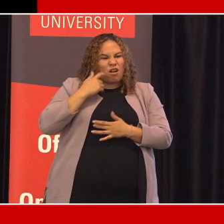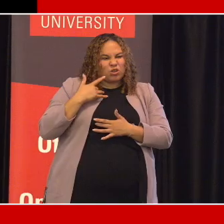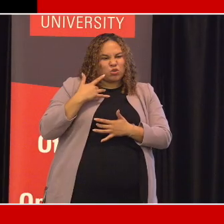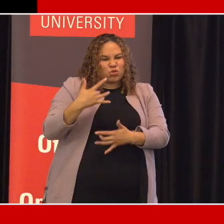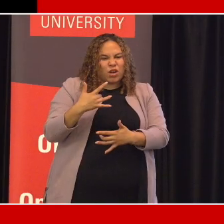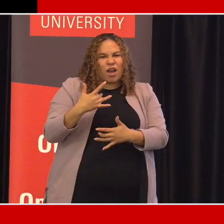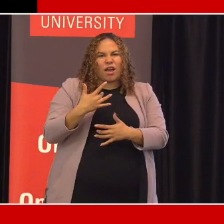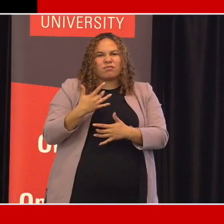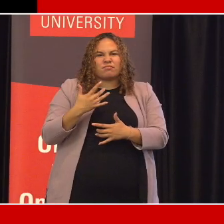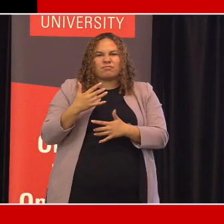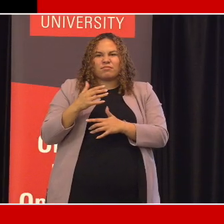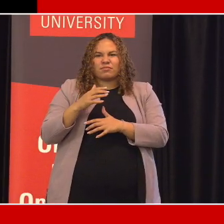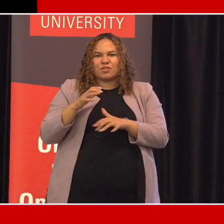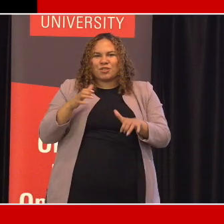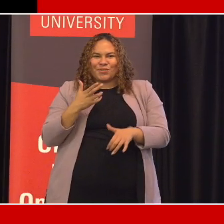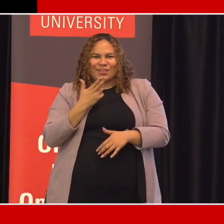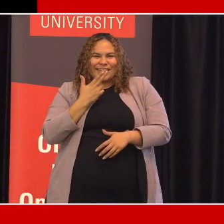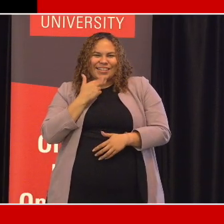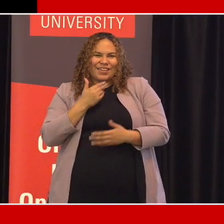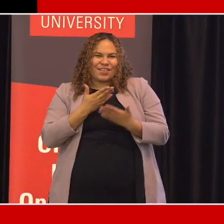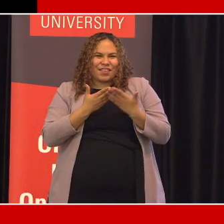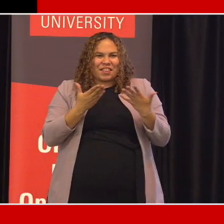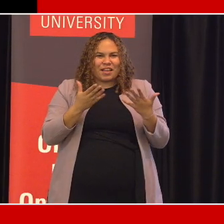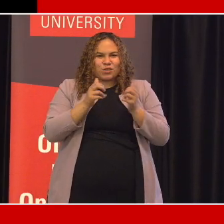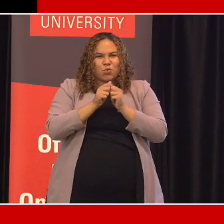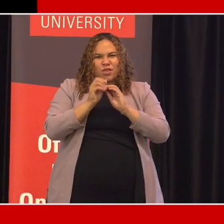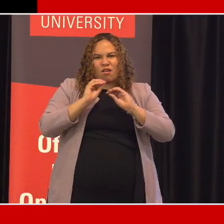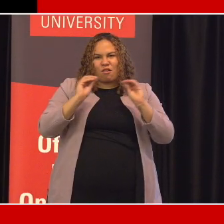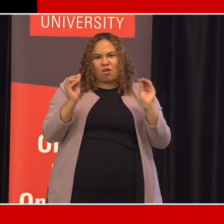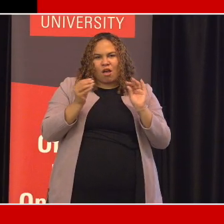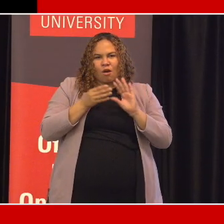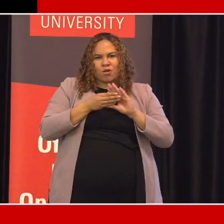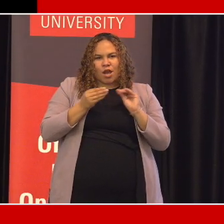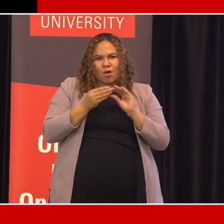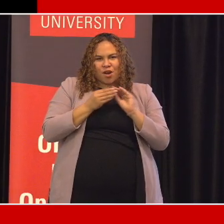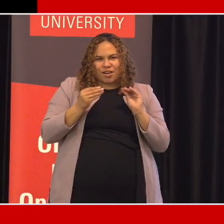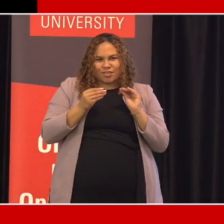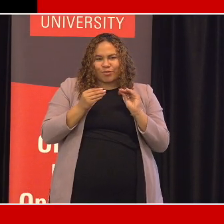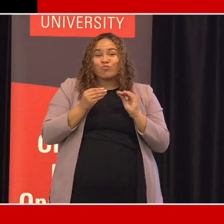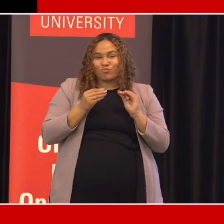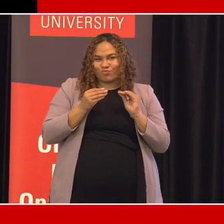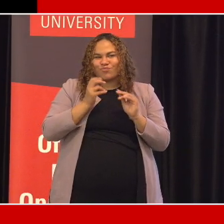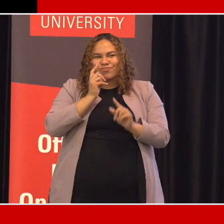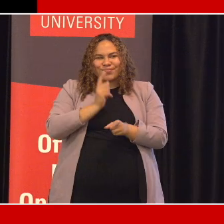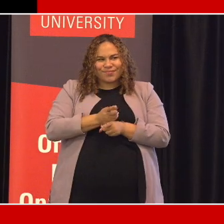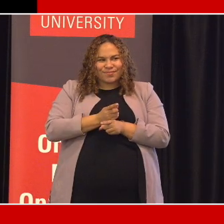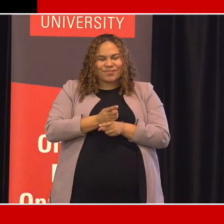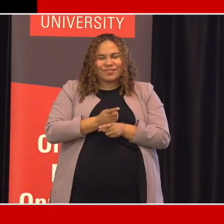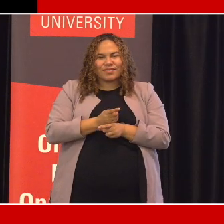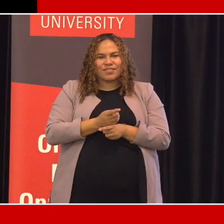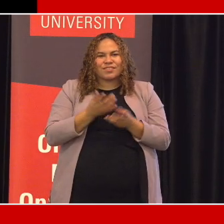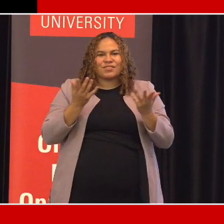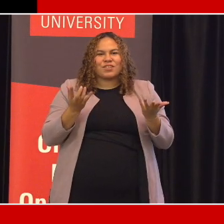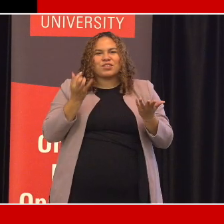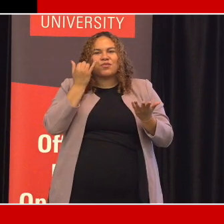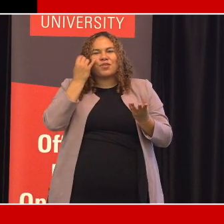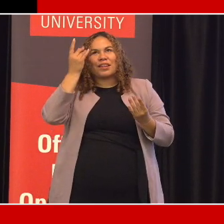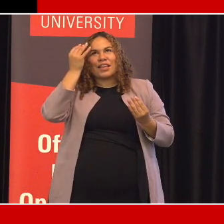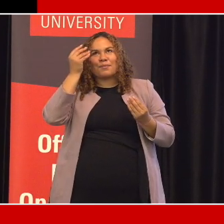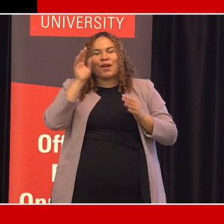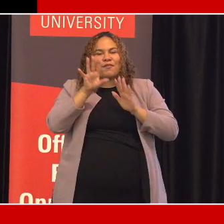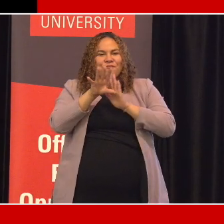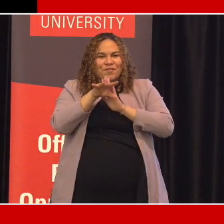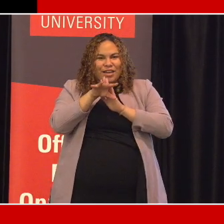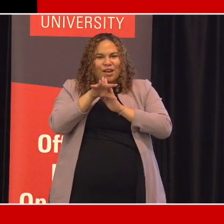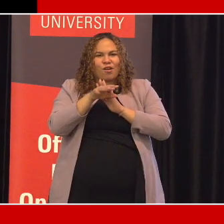to do cute things with no narration, right? So when we're thinking about videos, I want